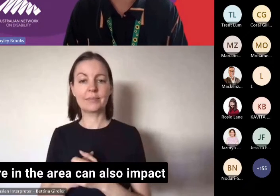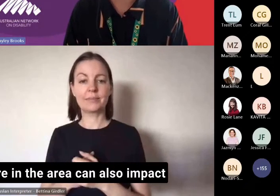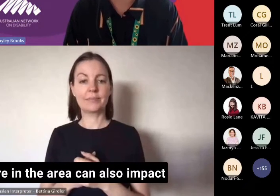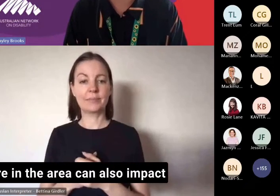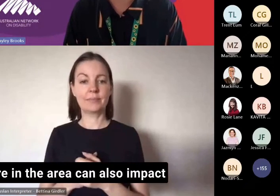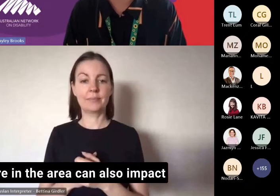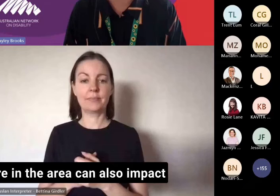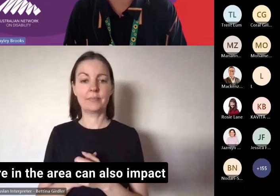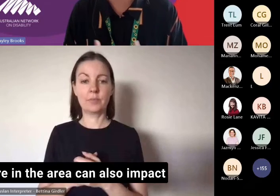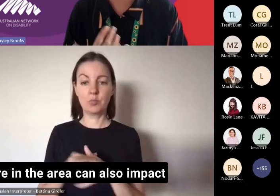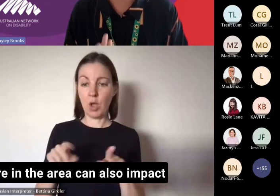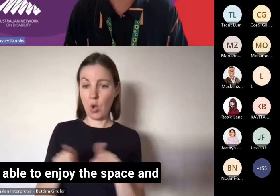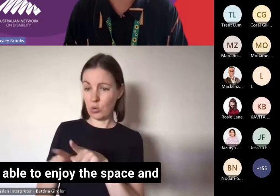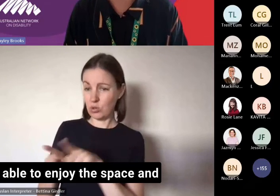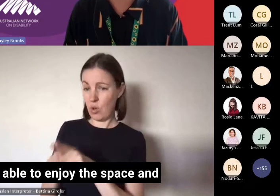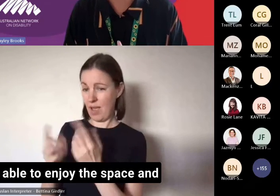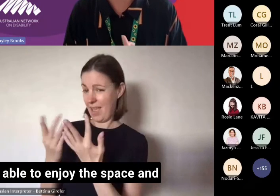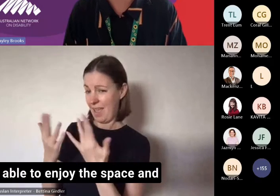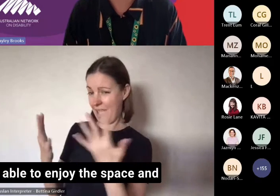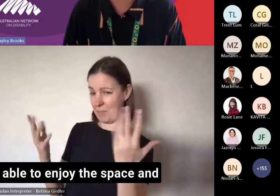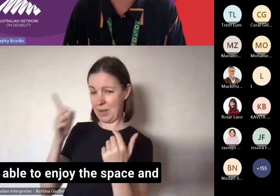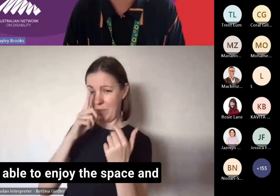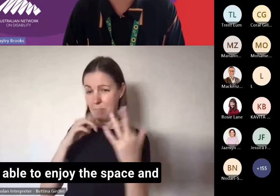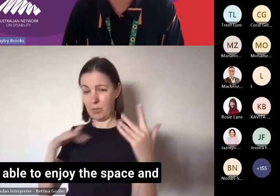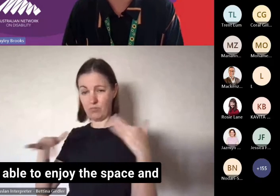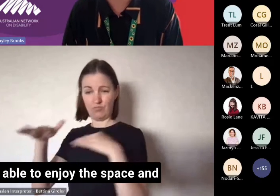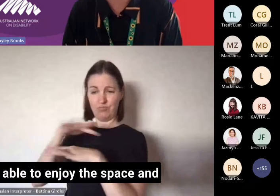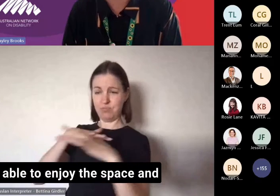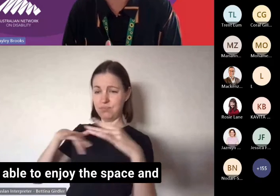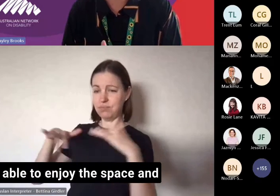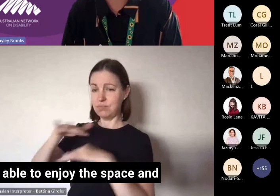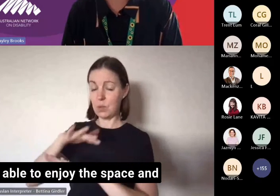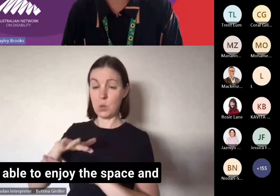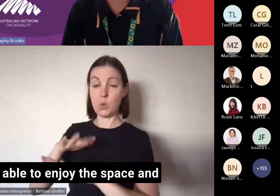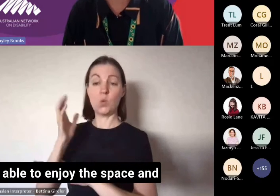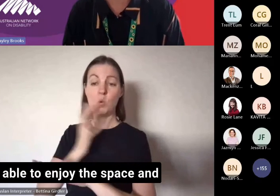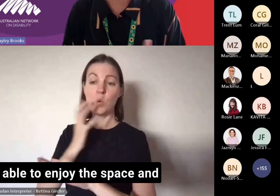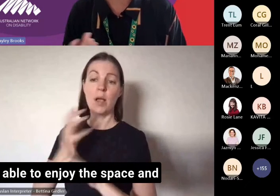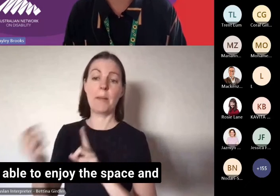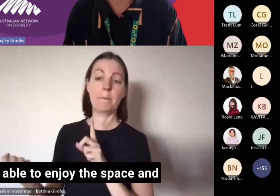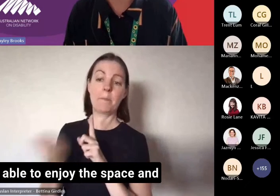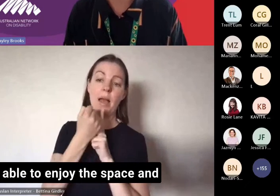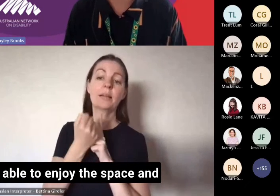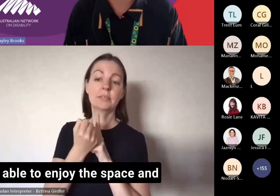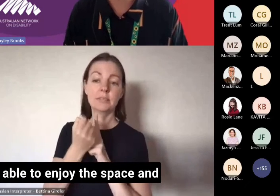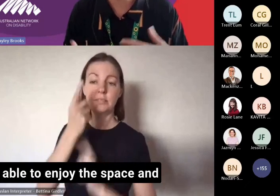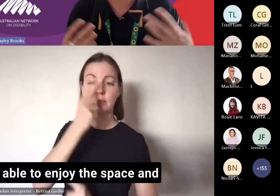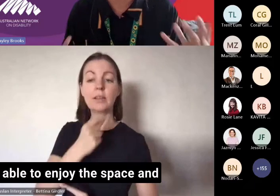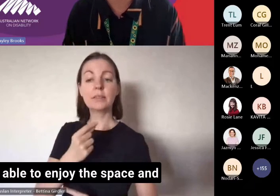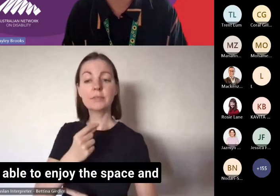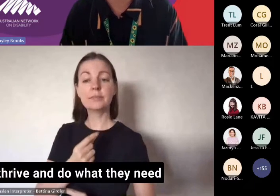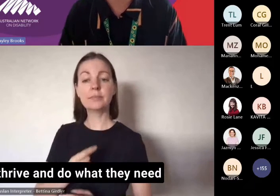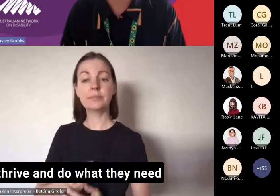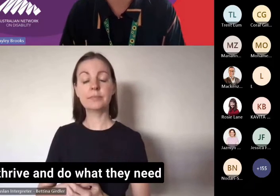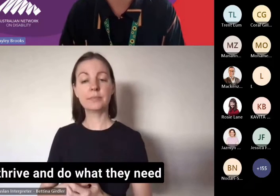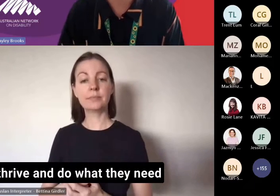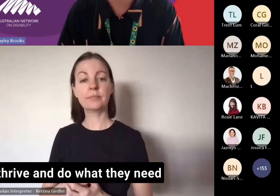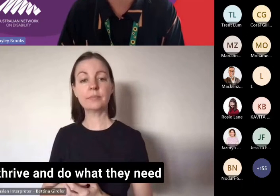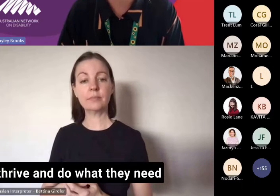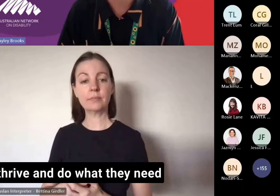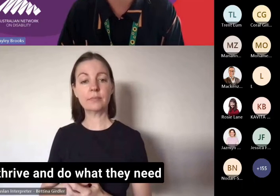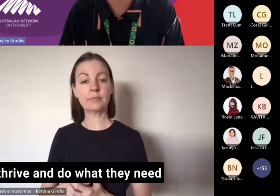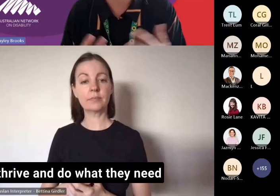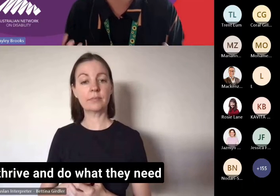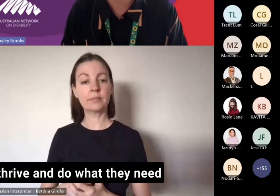can also impact the way people are able to enjoy the space and actually be able